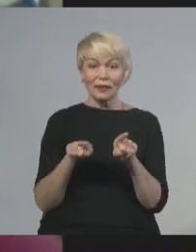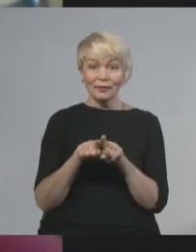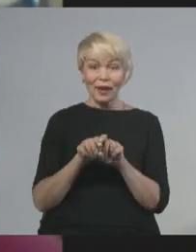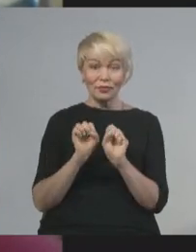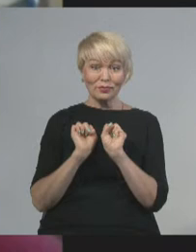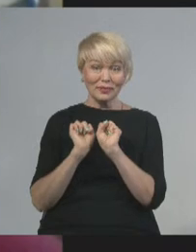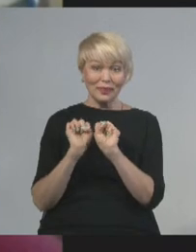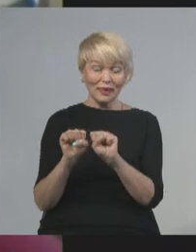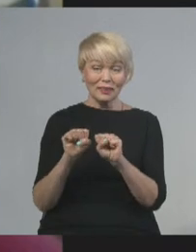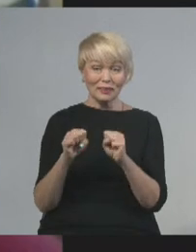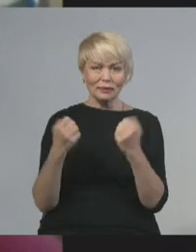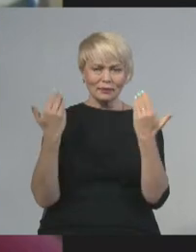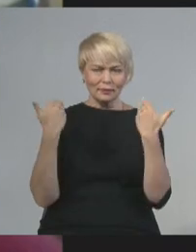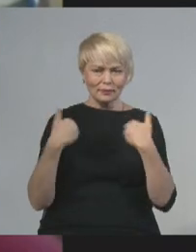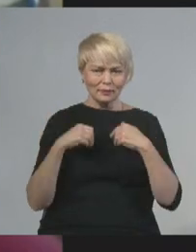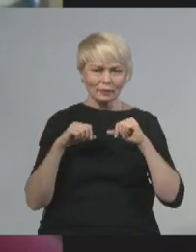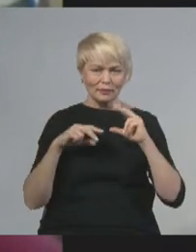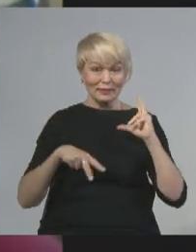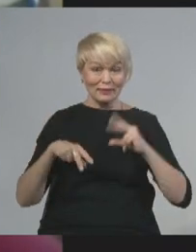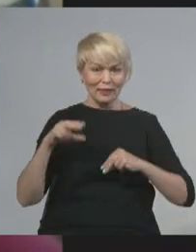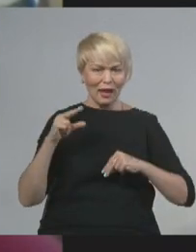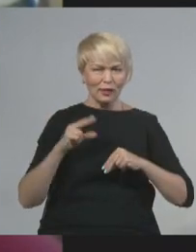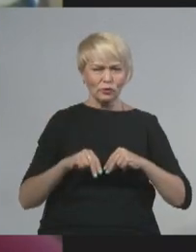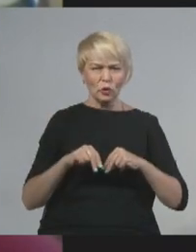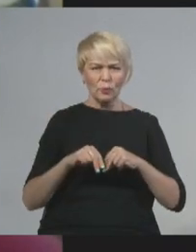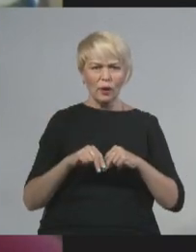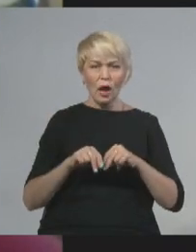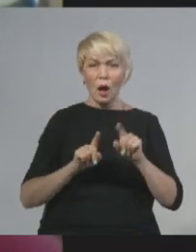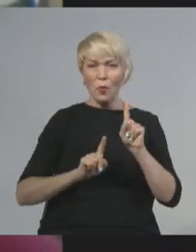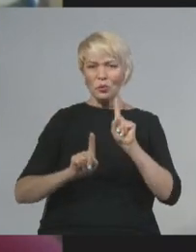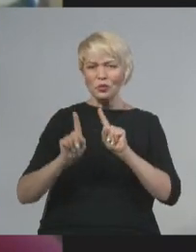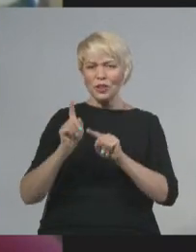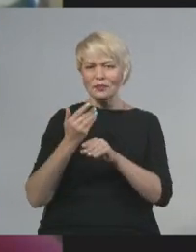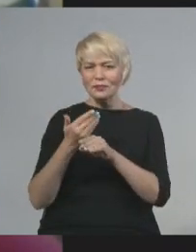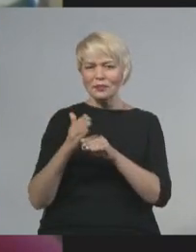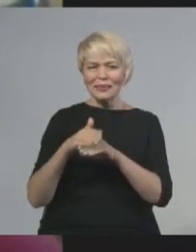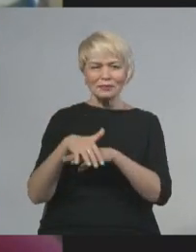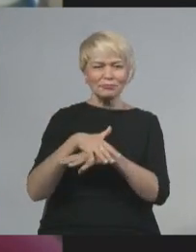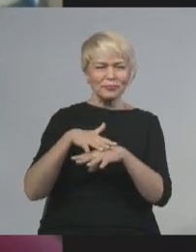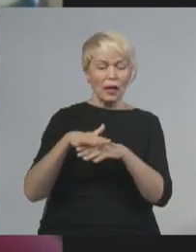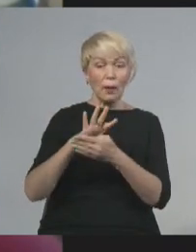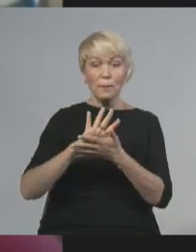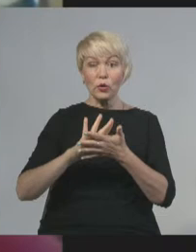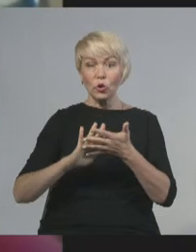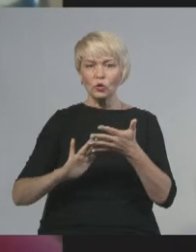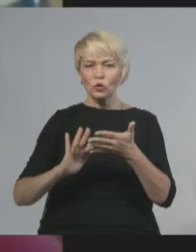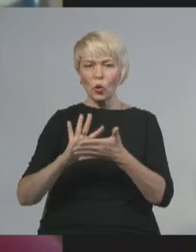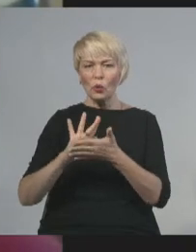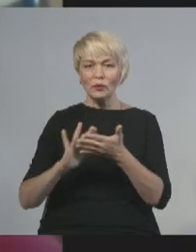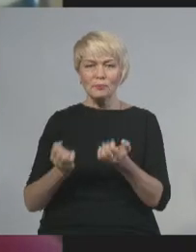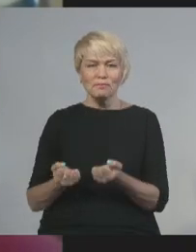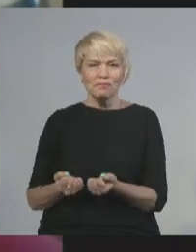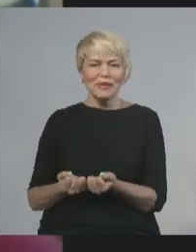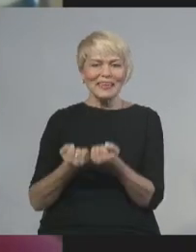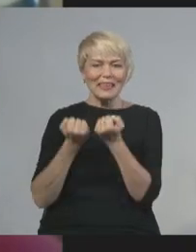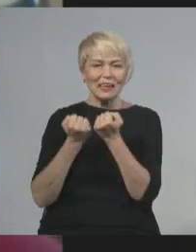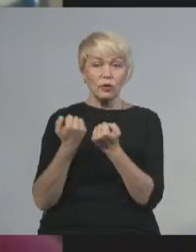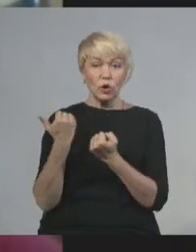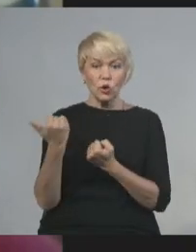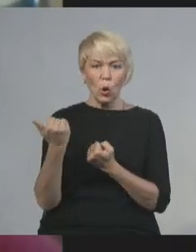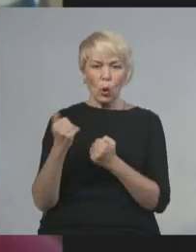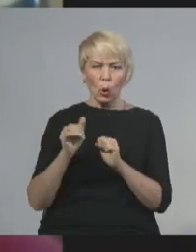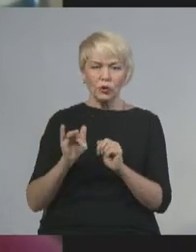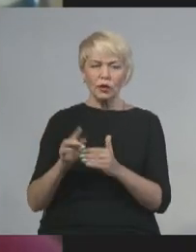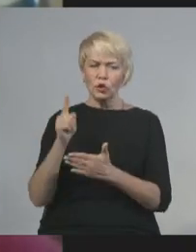the pro-government part of the society still continued to to support his actions and trust him